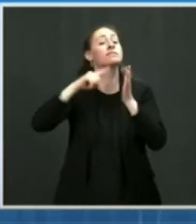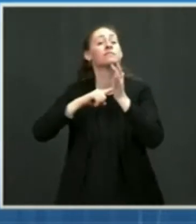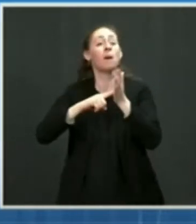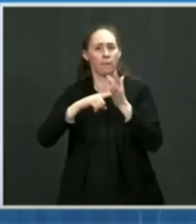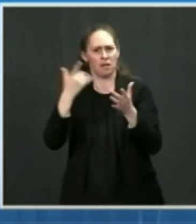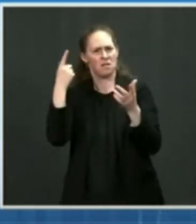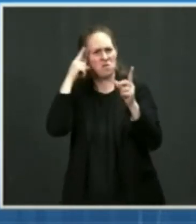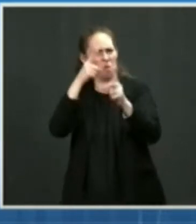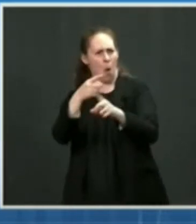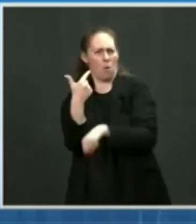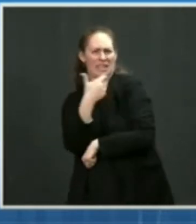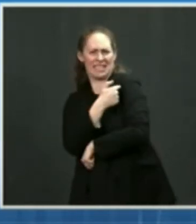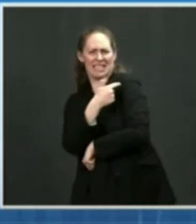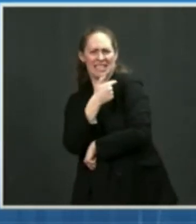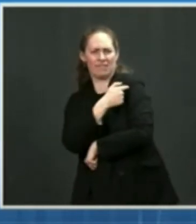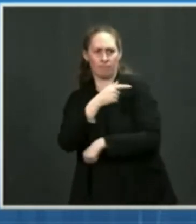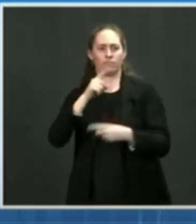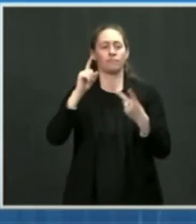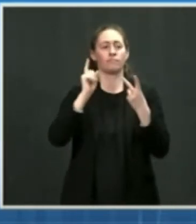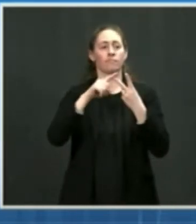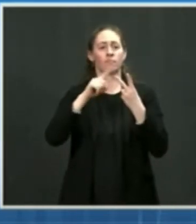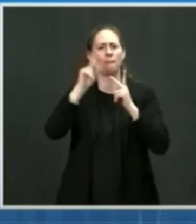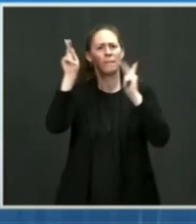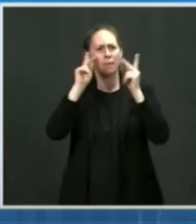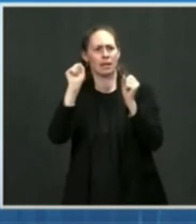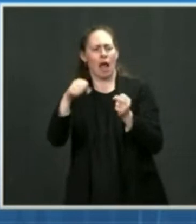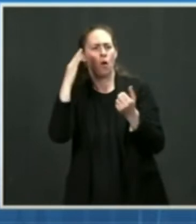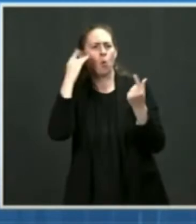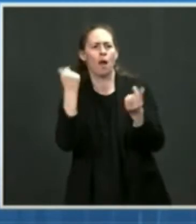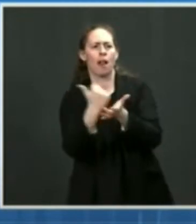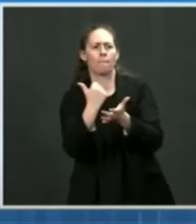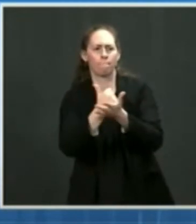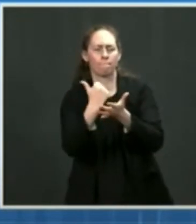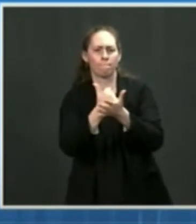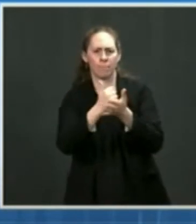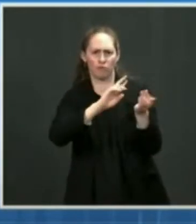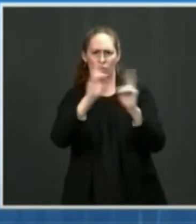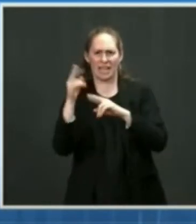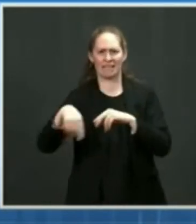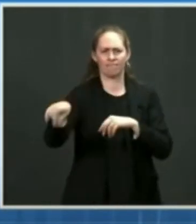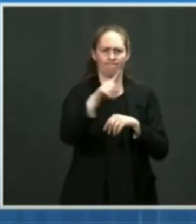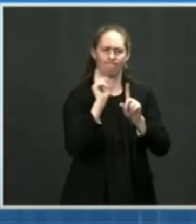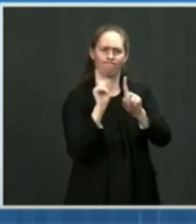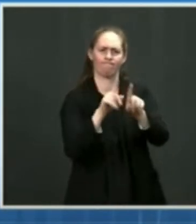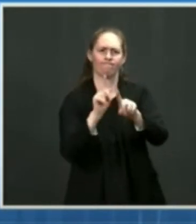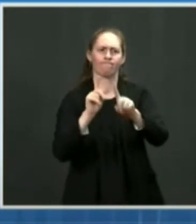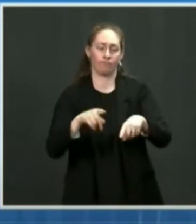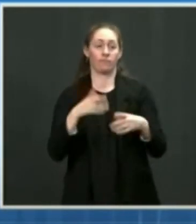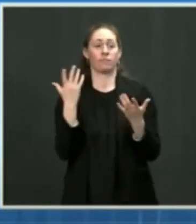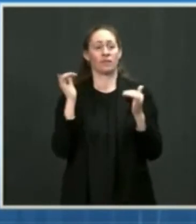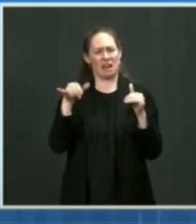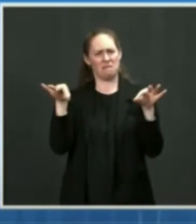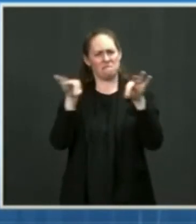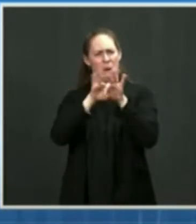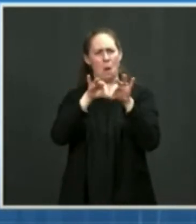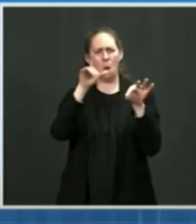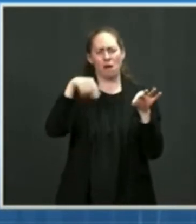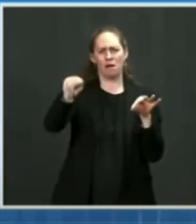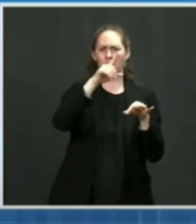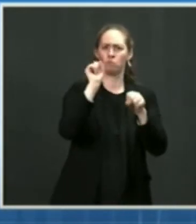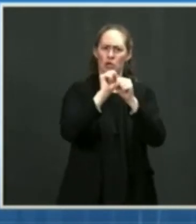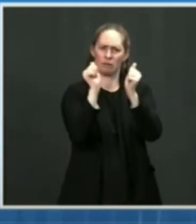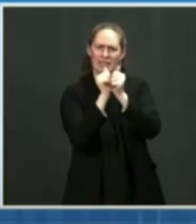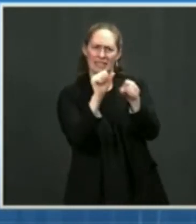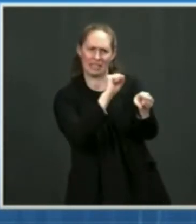personnel, testing, and therapeutics. On shots in arms, we're working with states to accelerate the number of shots in